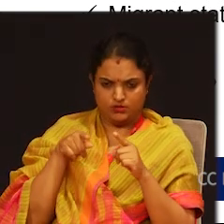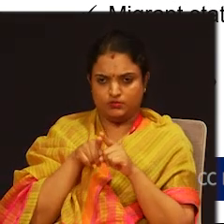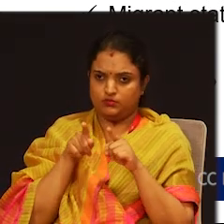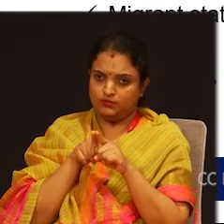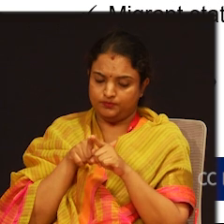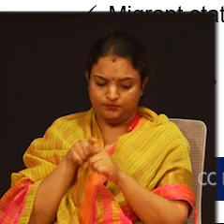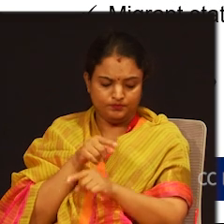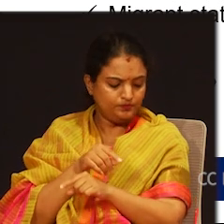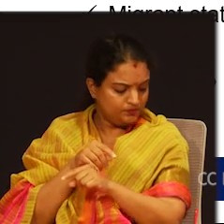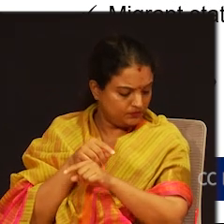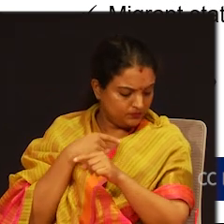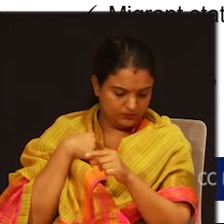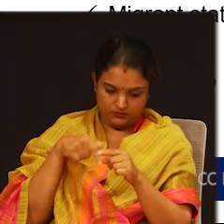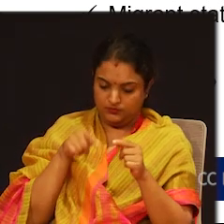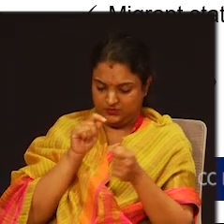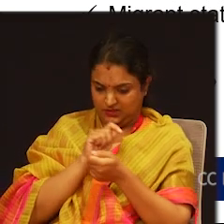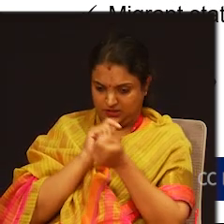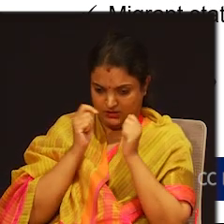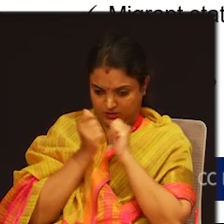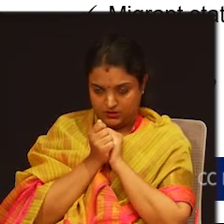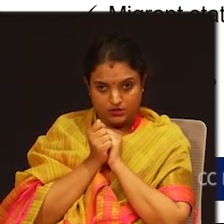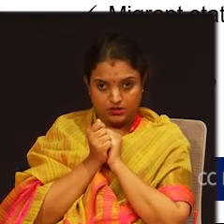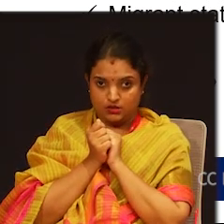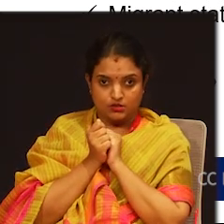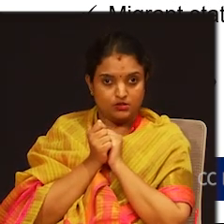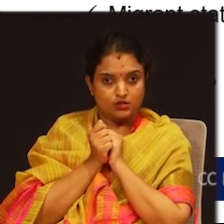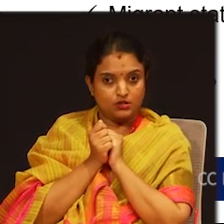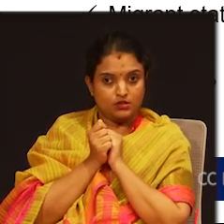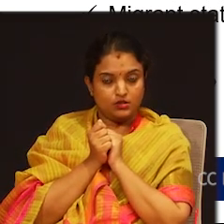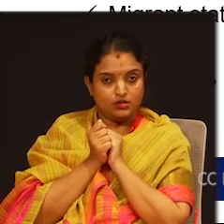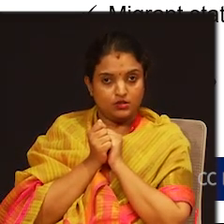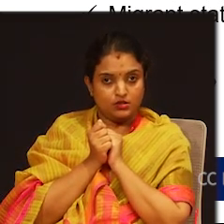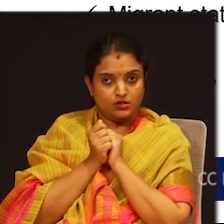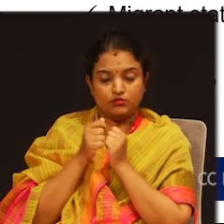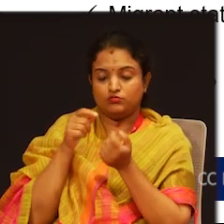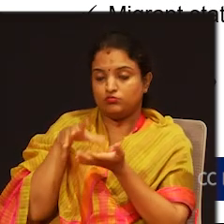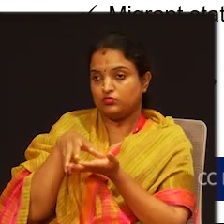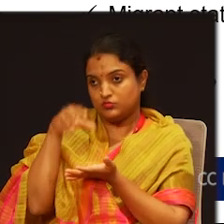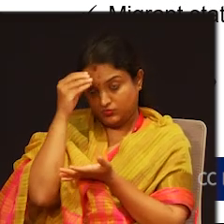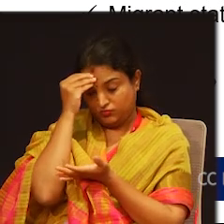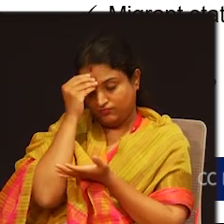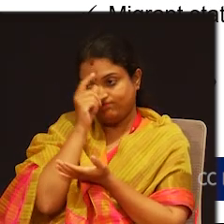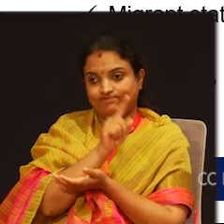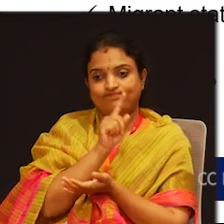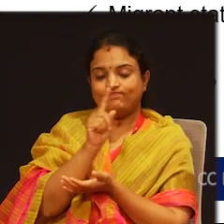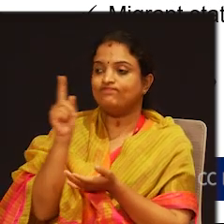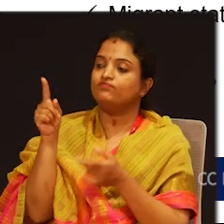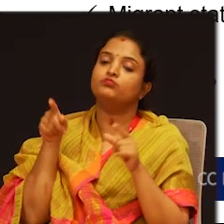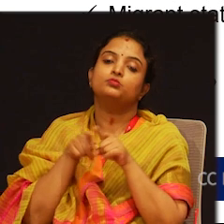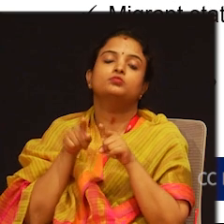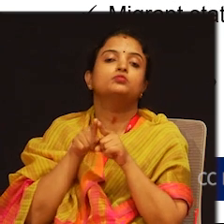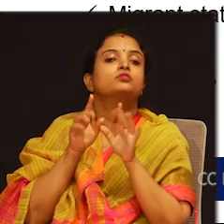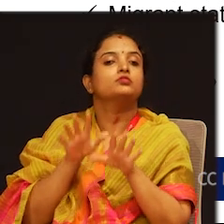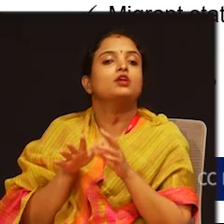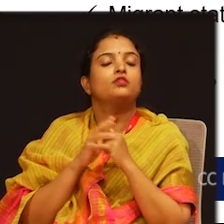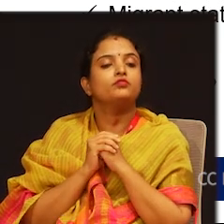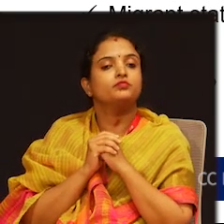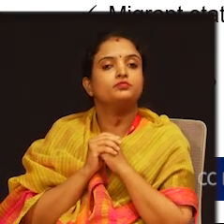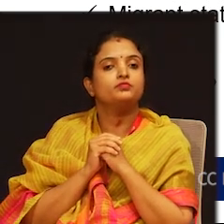just change labels and that every learner matters? I